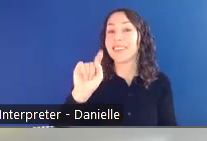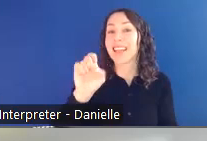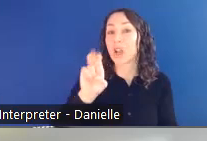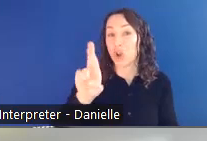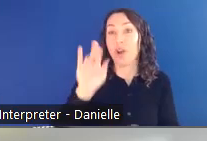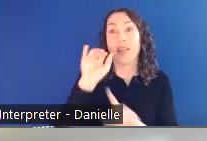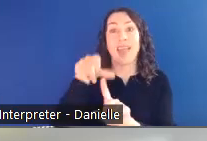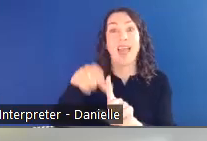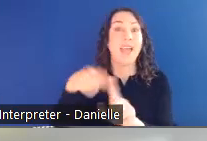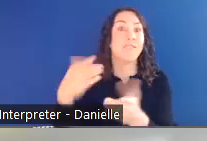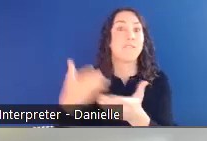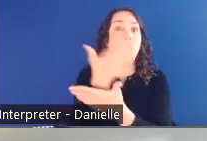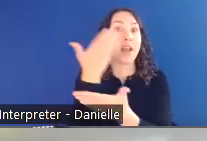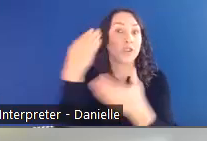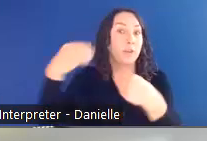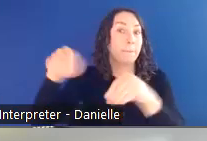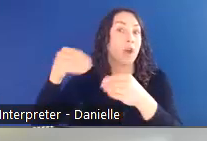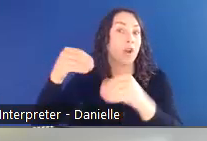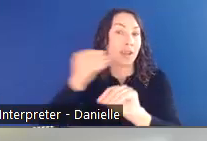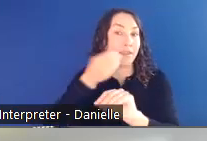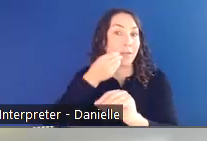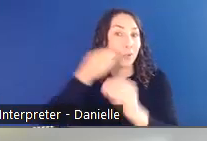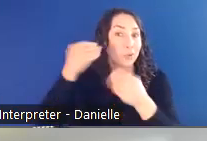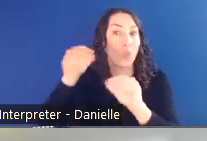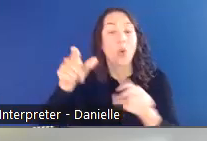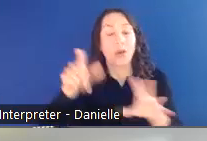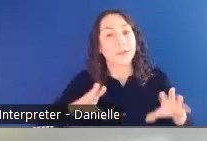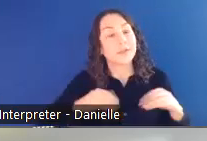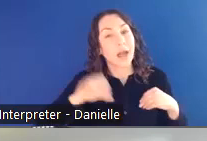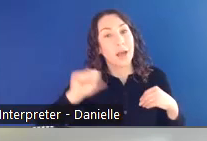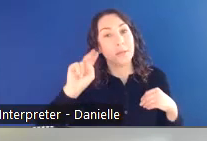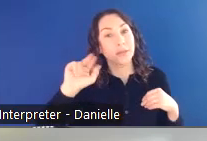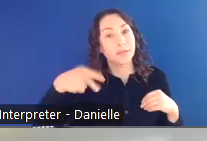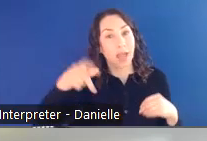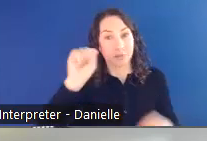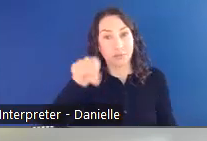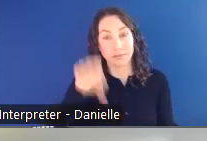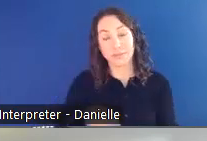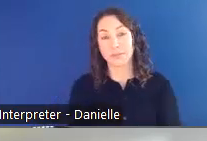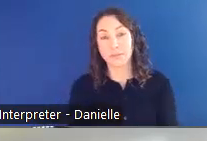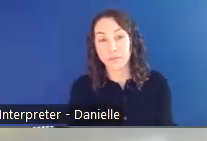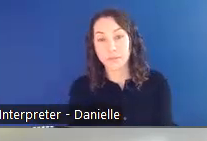and Double Up Bucks program as well. Great. Thanks, Elvis. You're welcome.